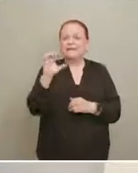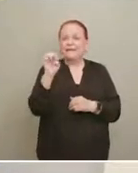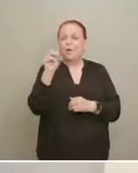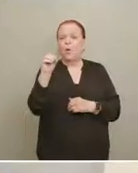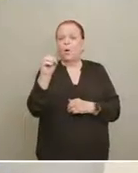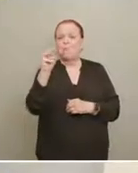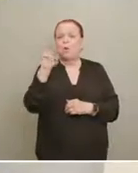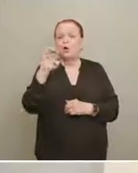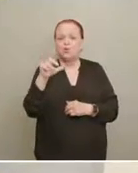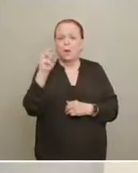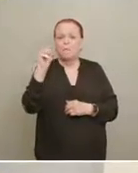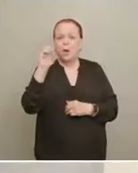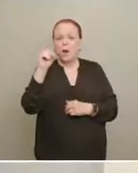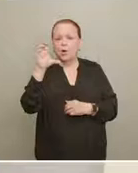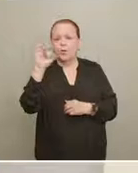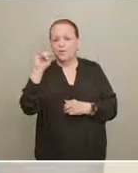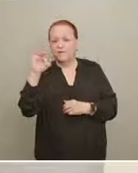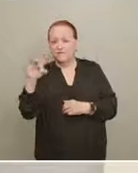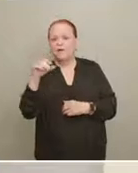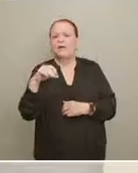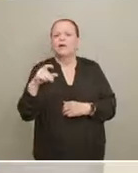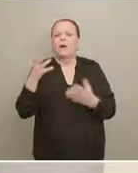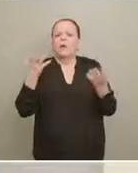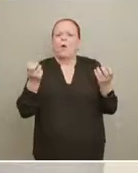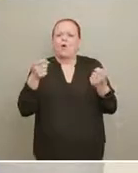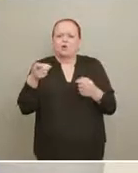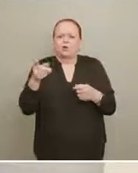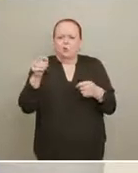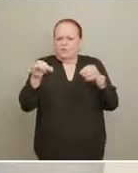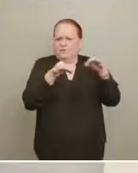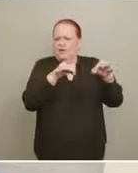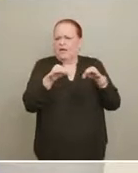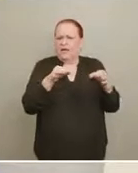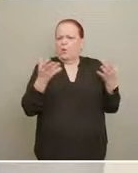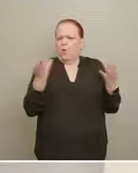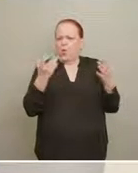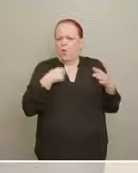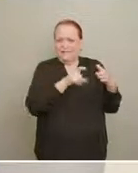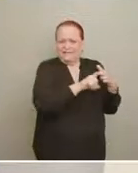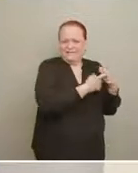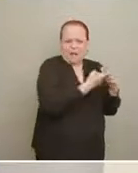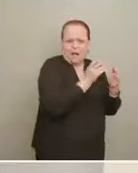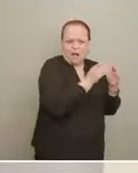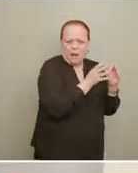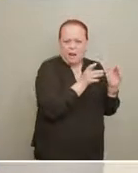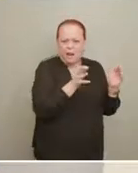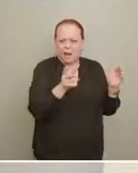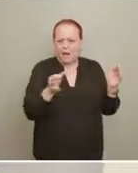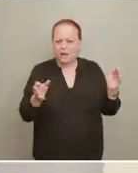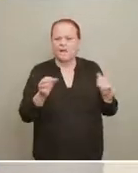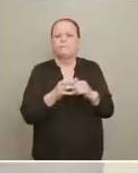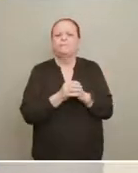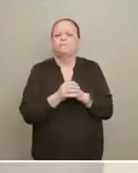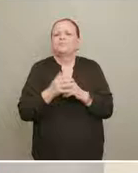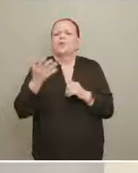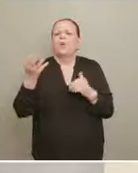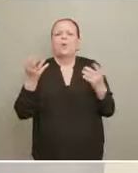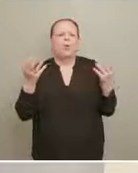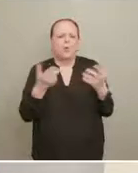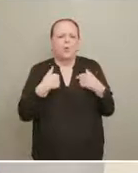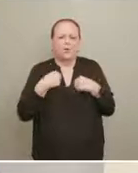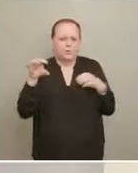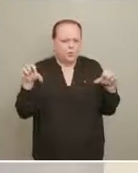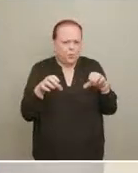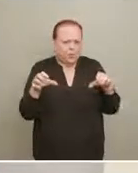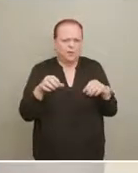Moncrief. I'd like you to kind of bring us from where we started. You know, why did we do Be Well? What were the needs of the community? And